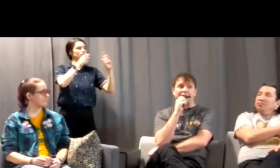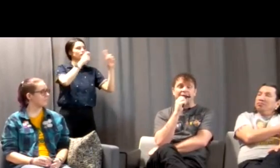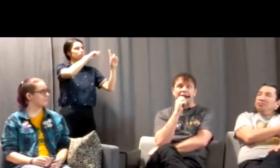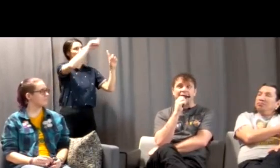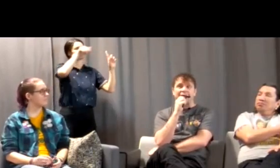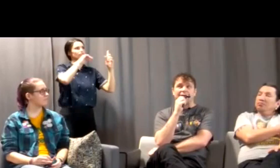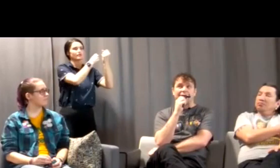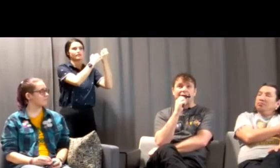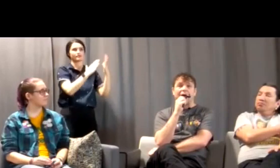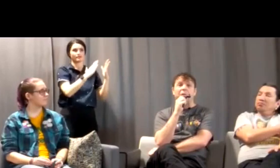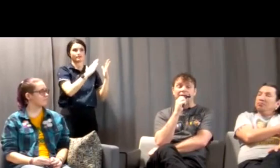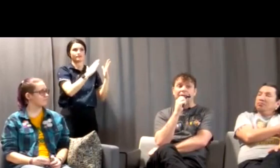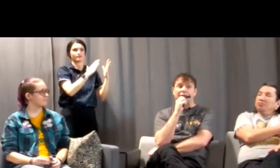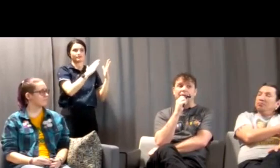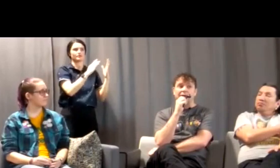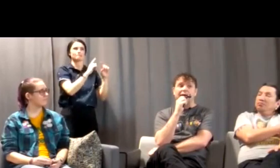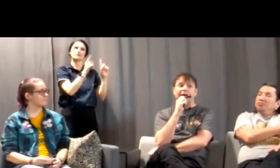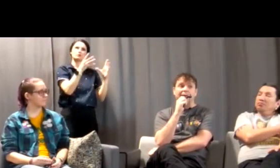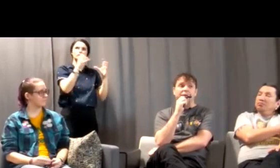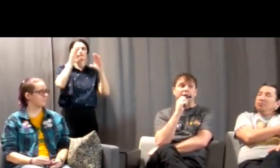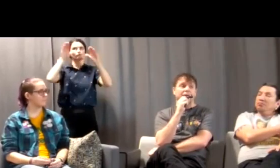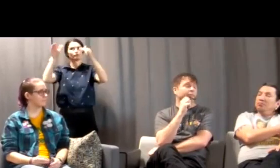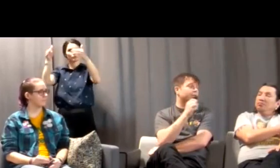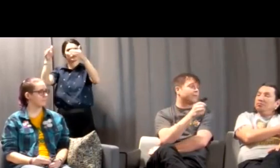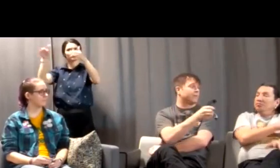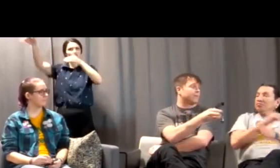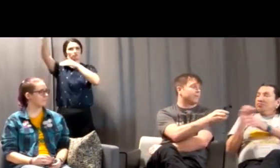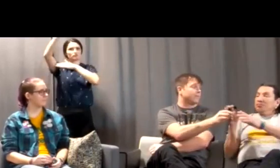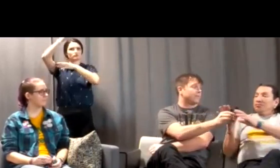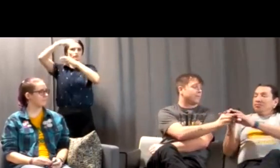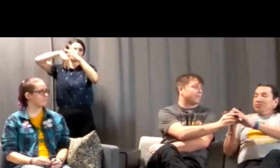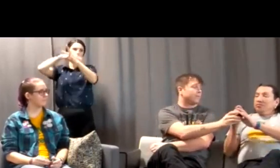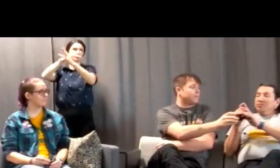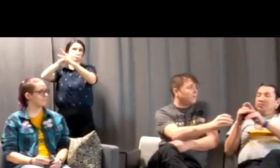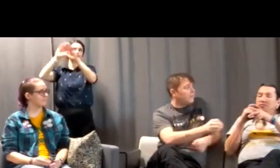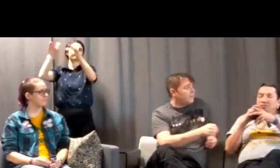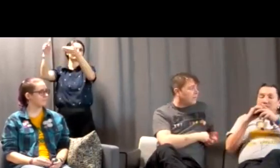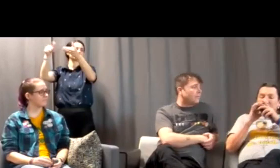keep the focus on what's going on outside and come for us.